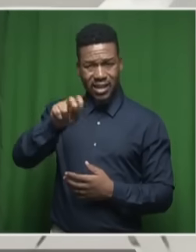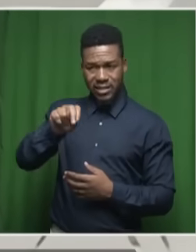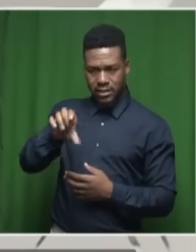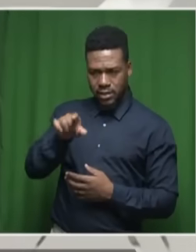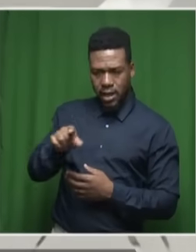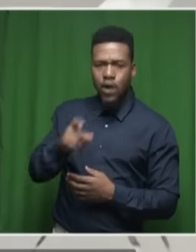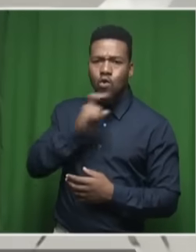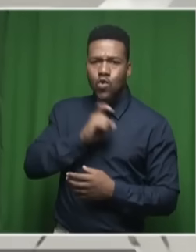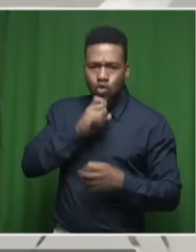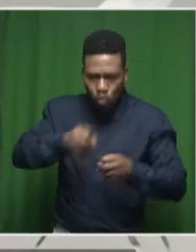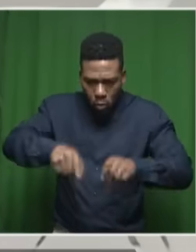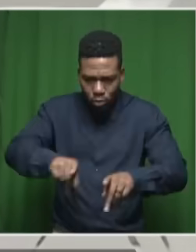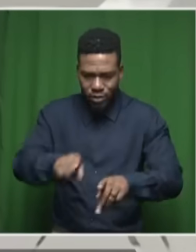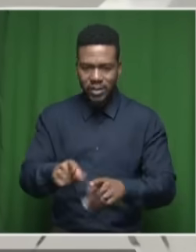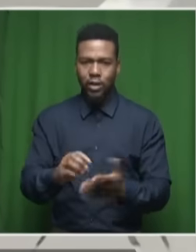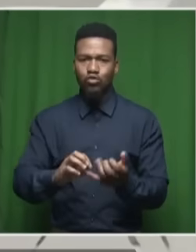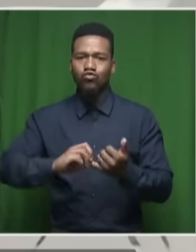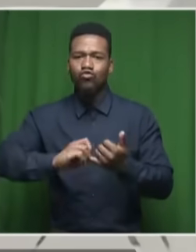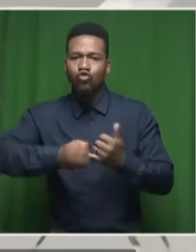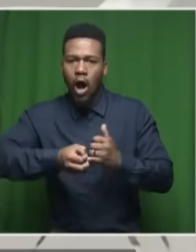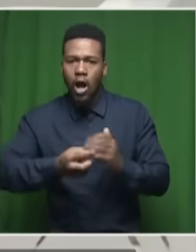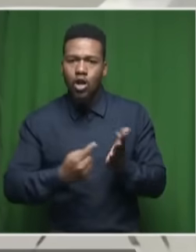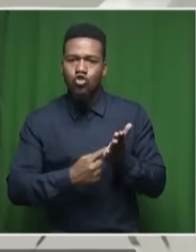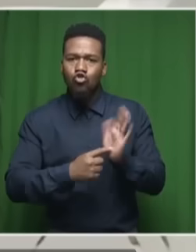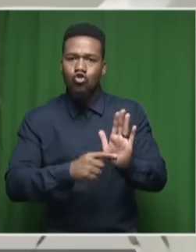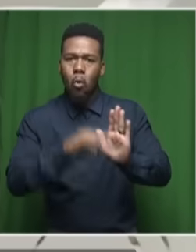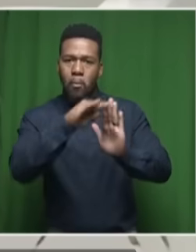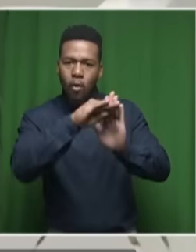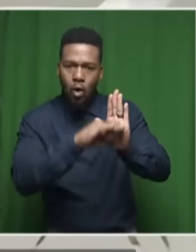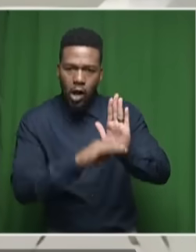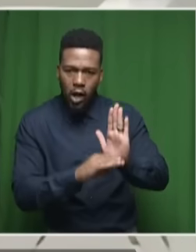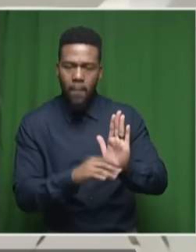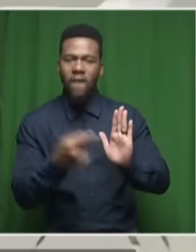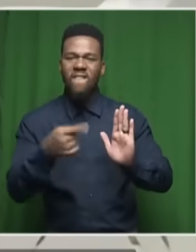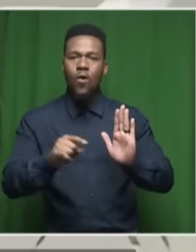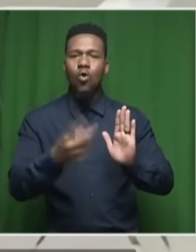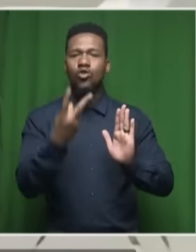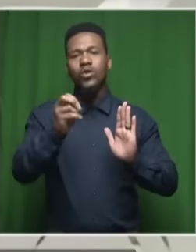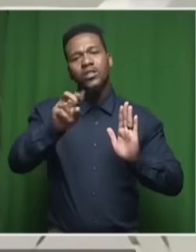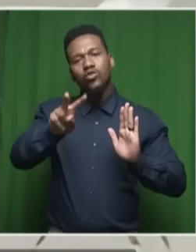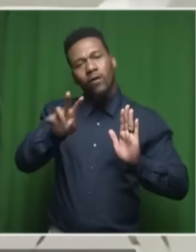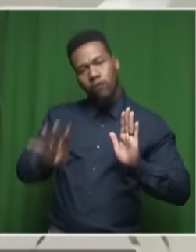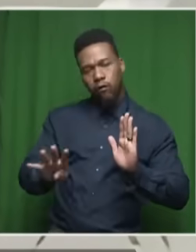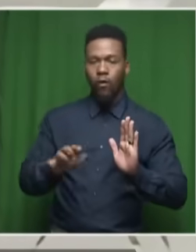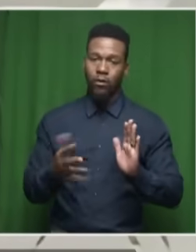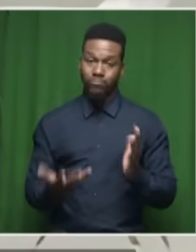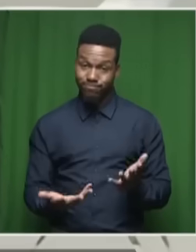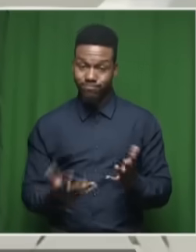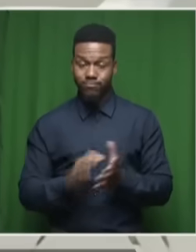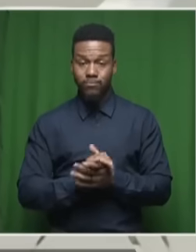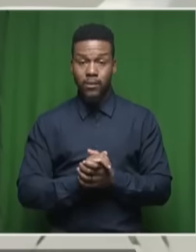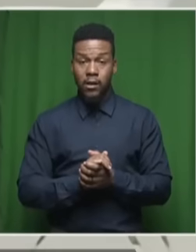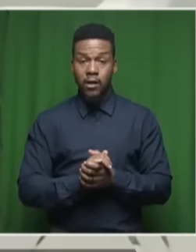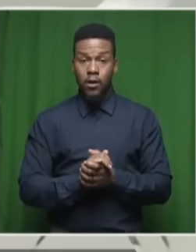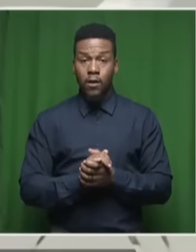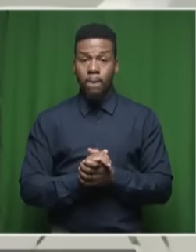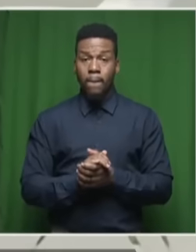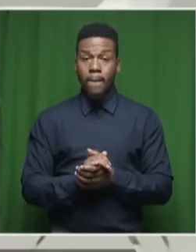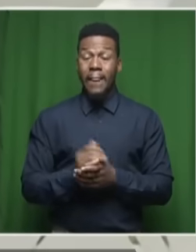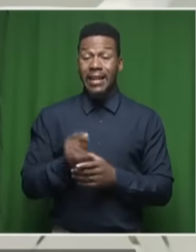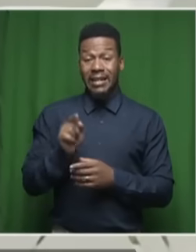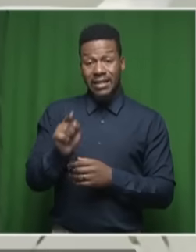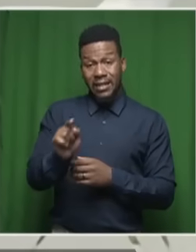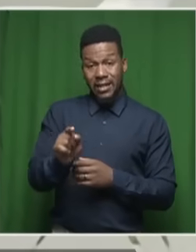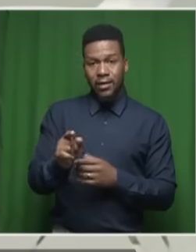to outline the program for 2024. I think what they will also do would be to